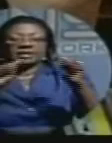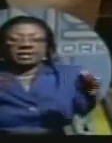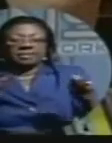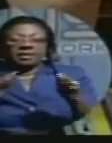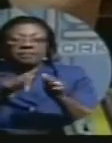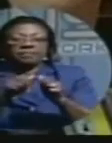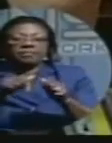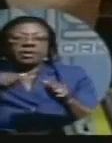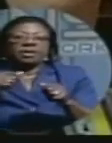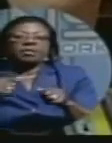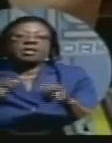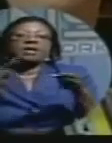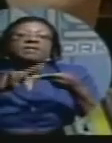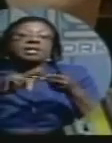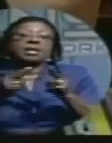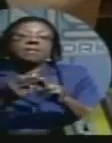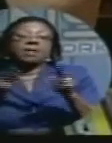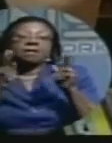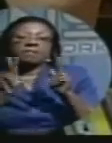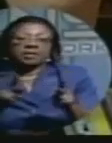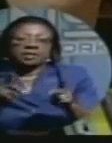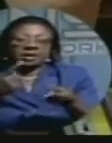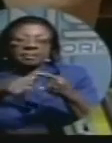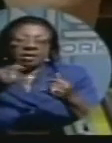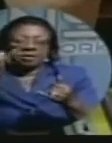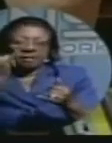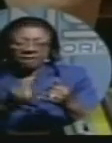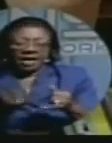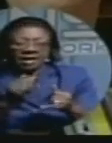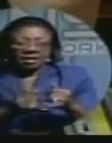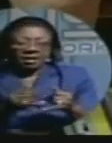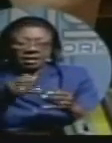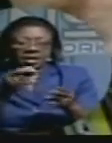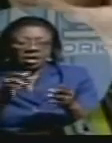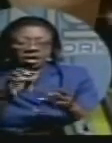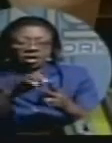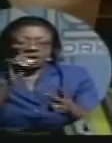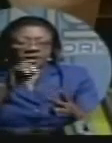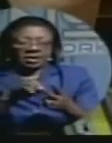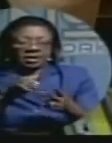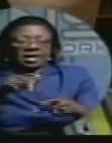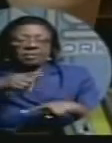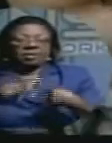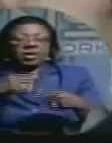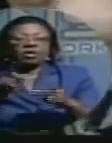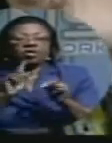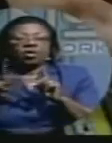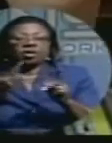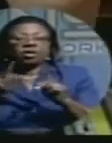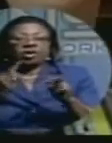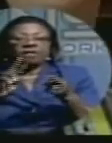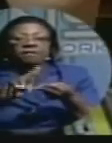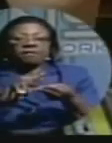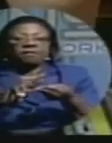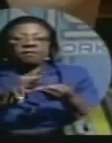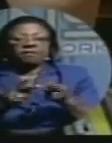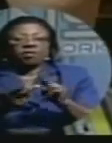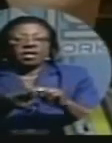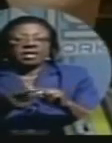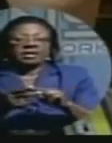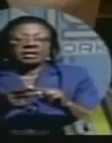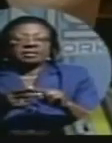Begin with a number of people and you come down to a final recommendation. But when you speak to your colleagues, you will give them the list of the names that